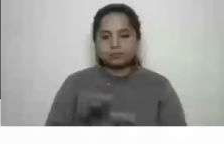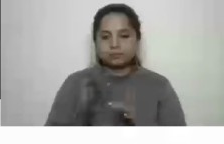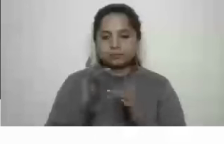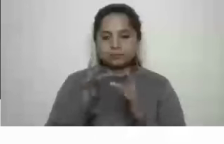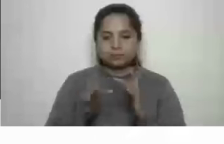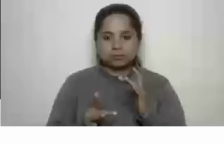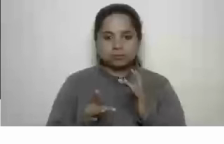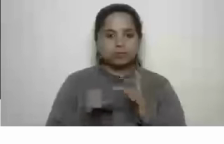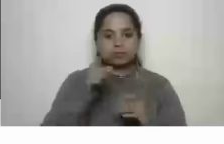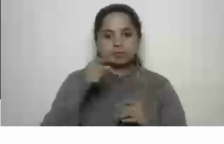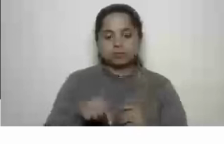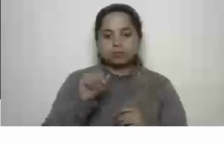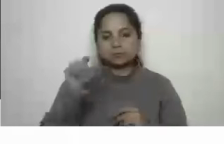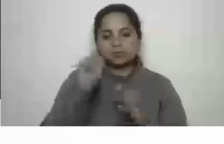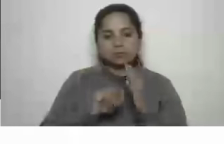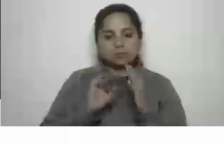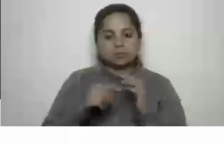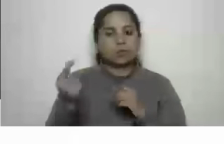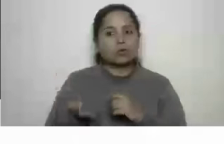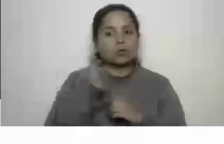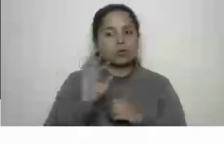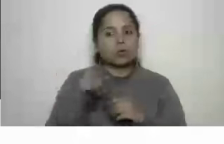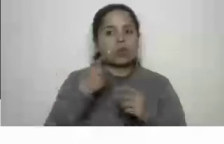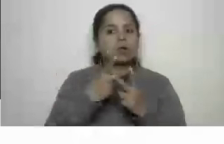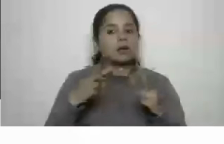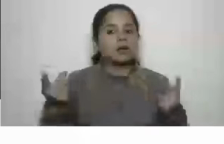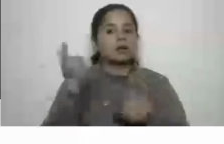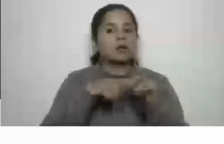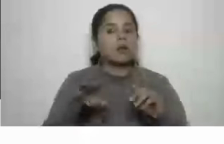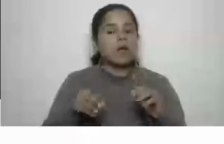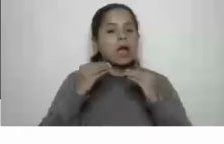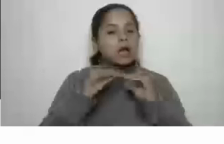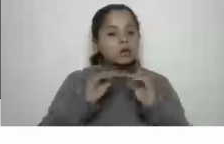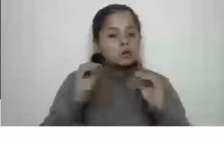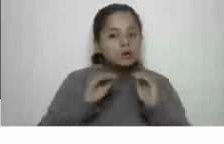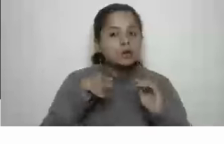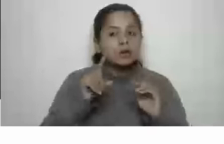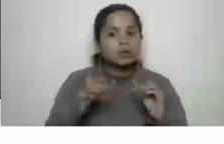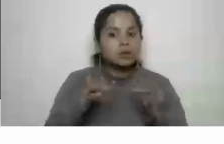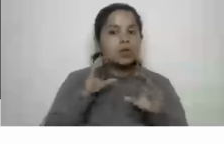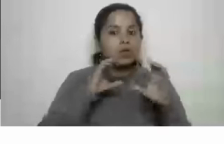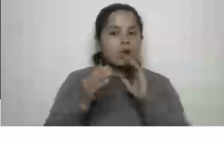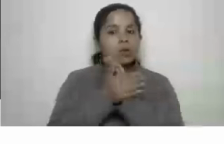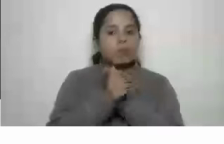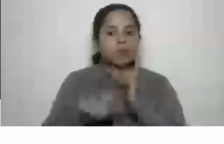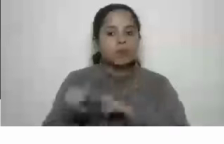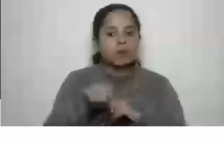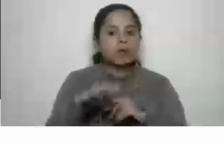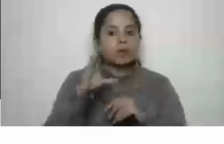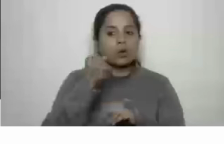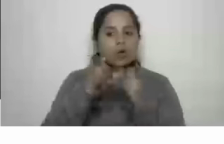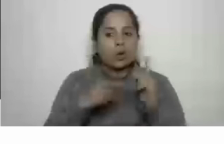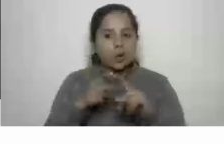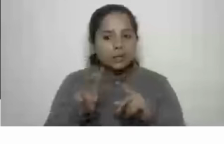in Odisha, where he have used this multilingual education to promote this basic interpersonal communication skill and cognitive academic language